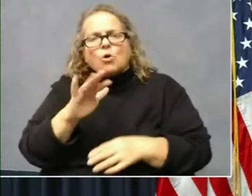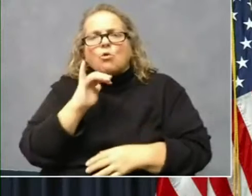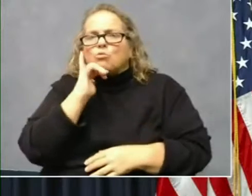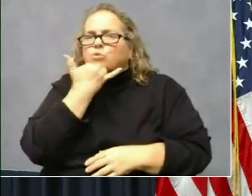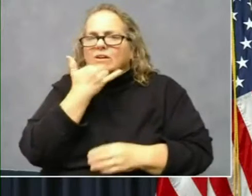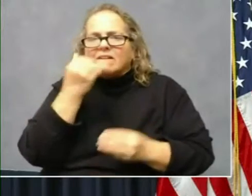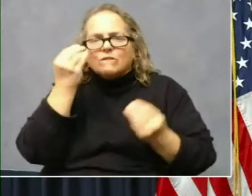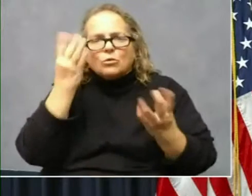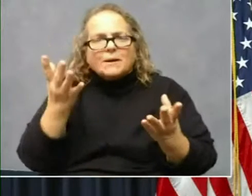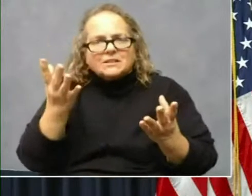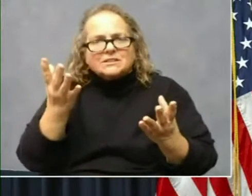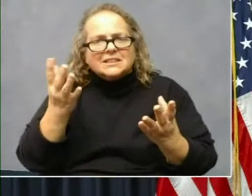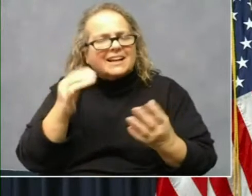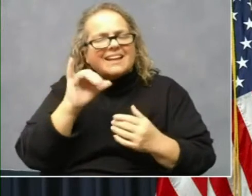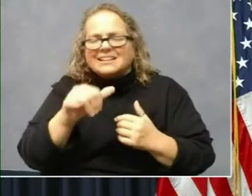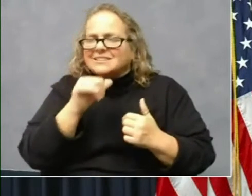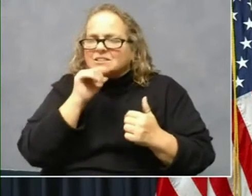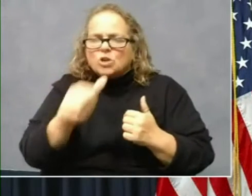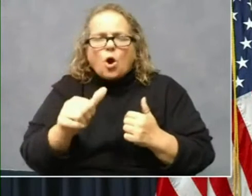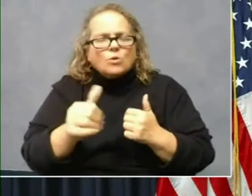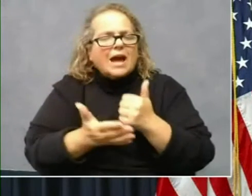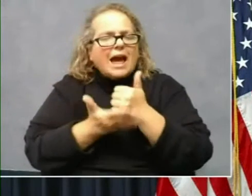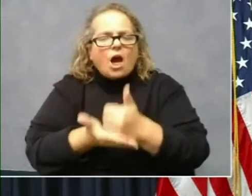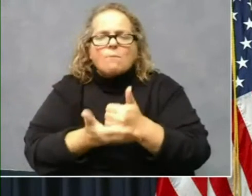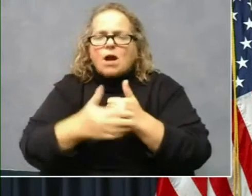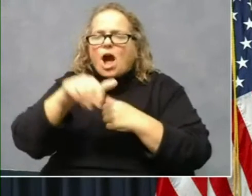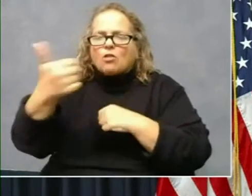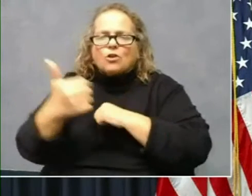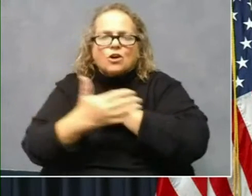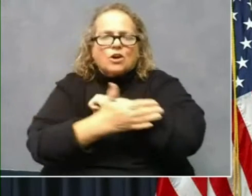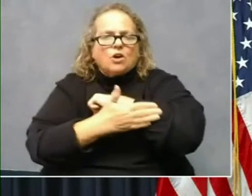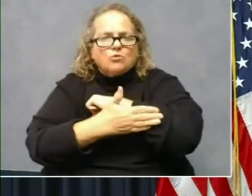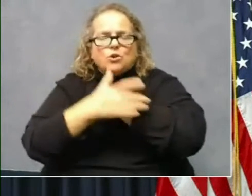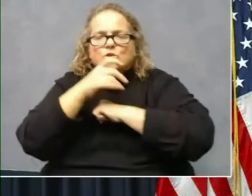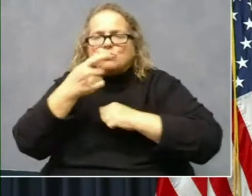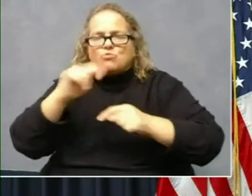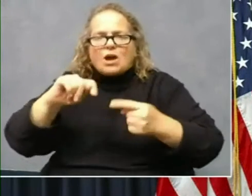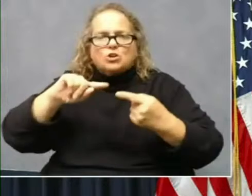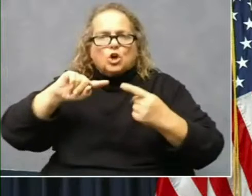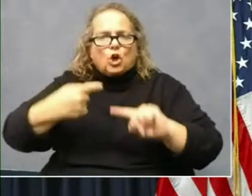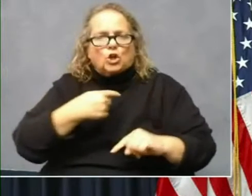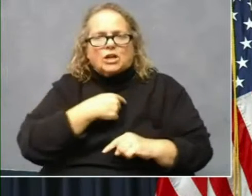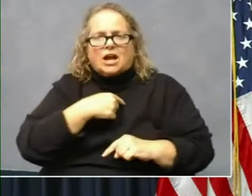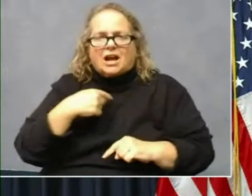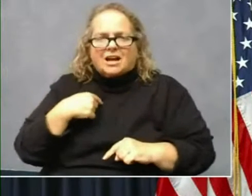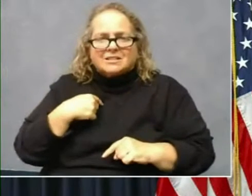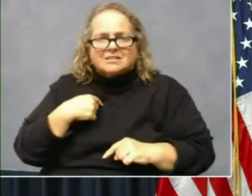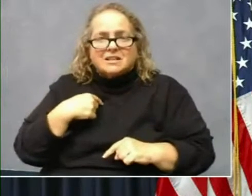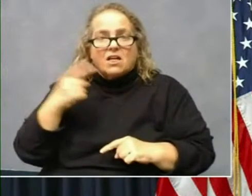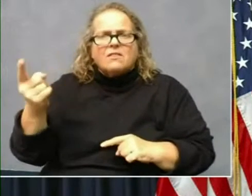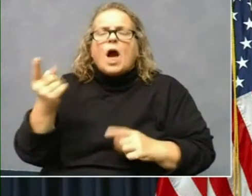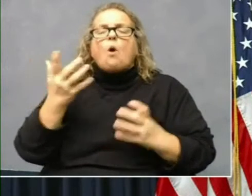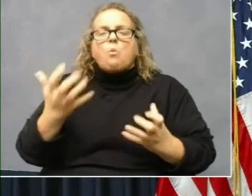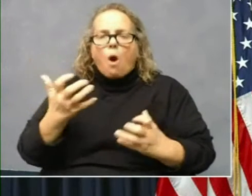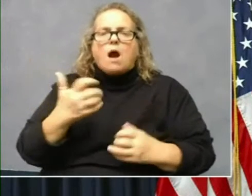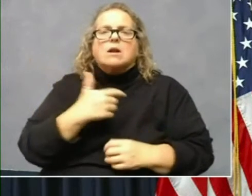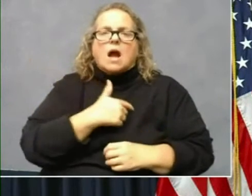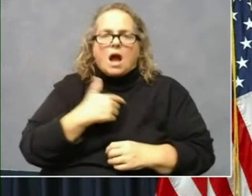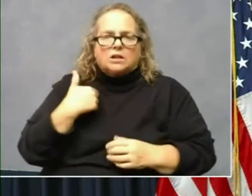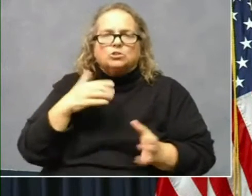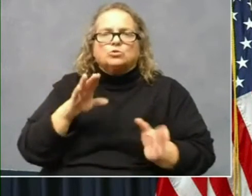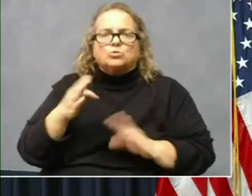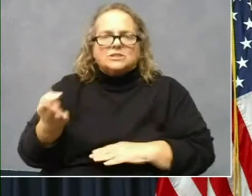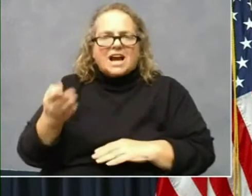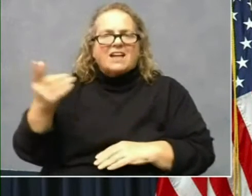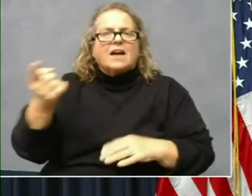things that they are trying to do to harm us. They are real. They want as many of us to die as possible, and they want us to be as divided as we